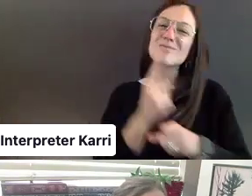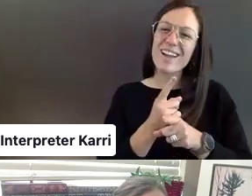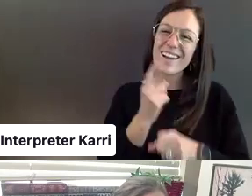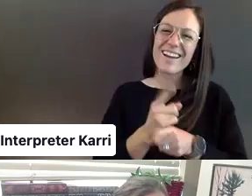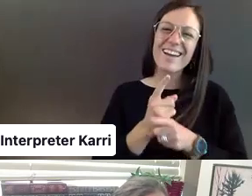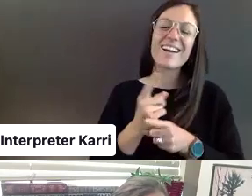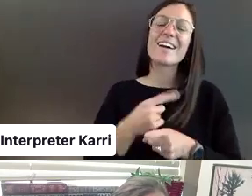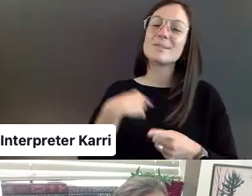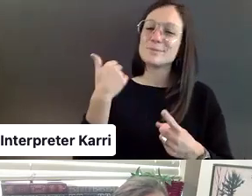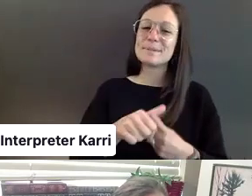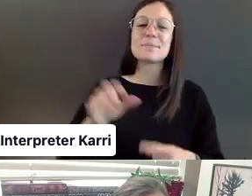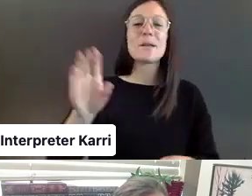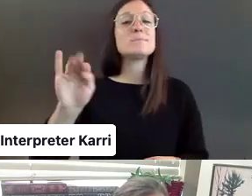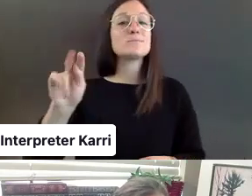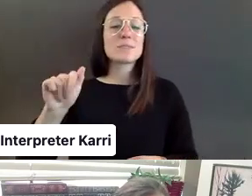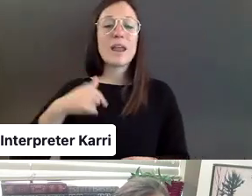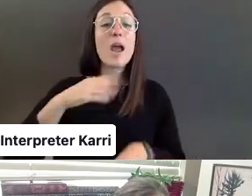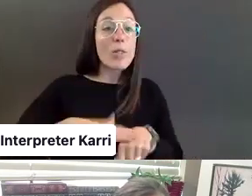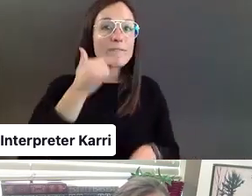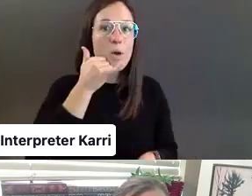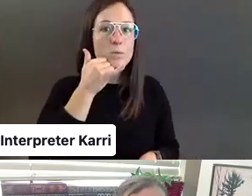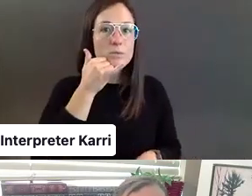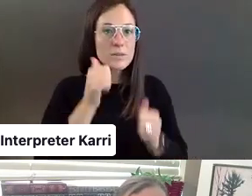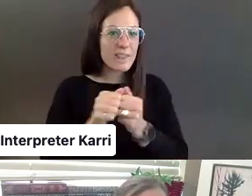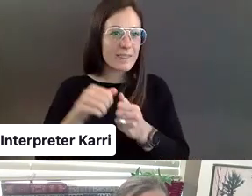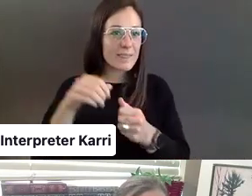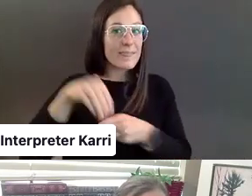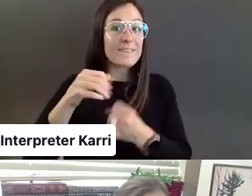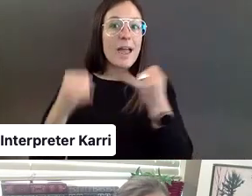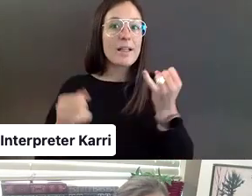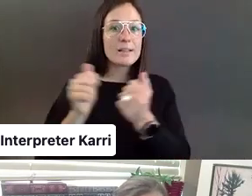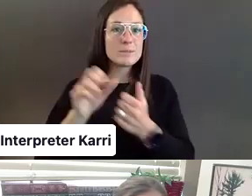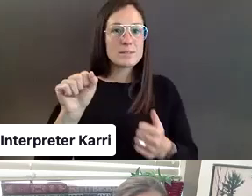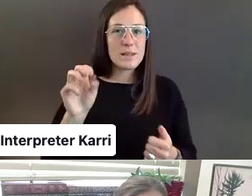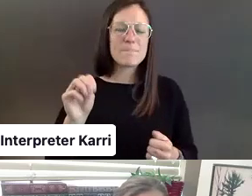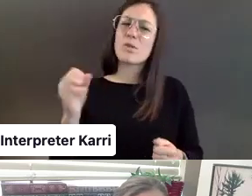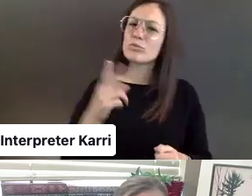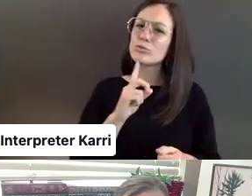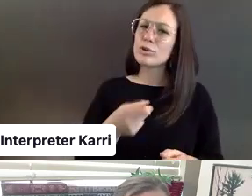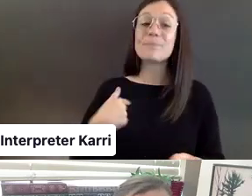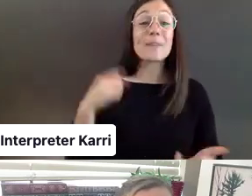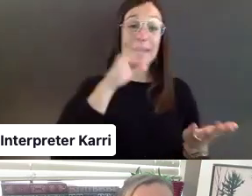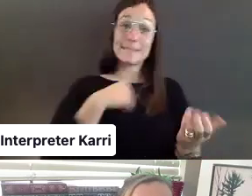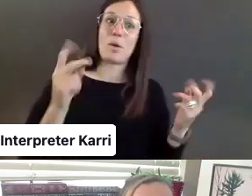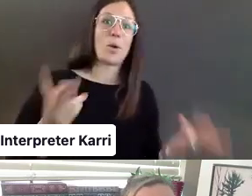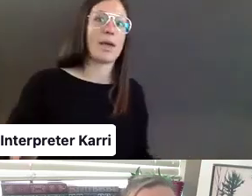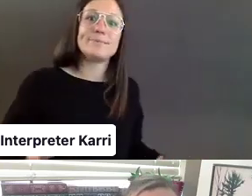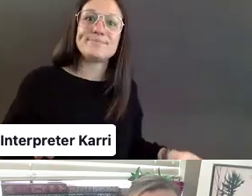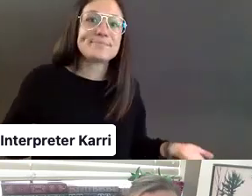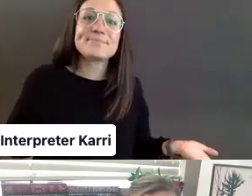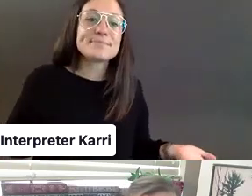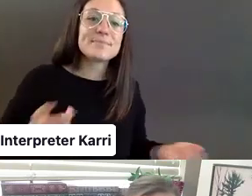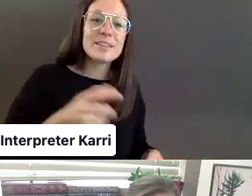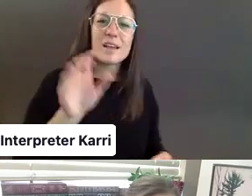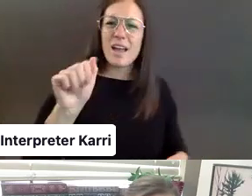Yeah, but then I was on the phone in the finale with Sam. Sure. So I guess I'm okay, guys. Were you on the